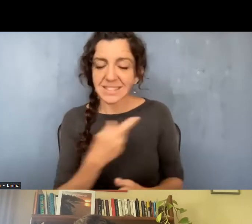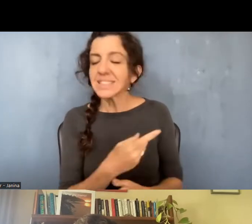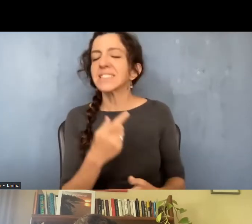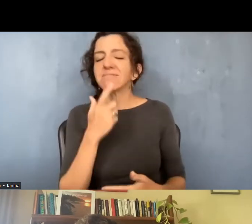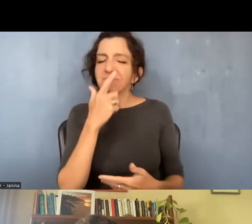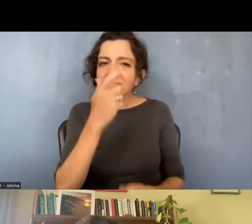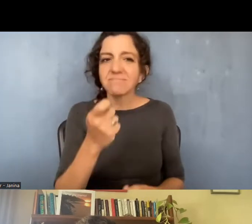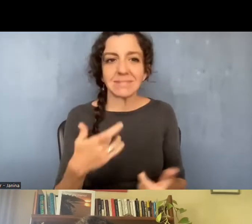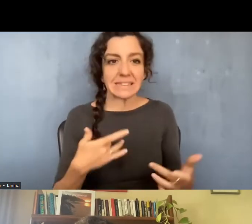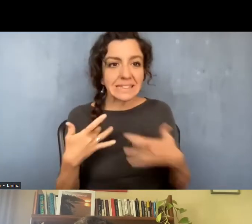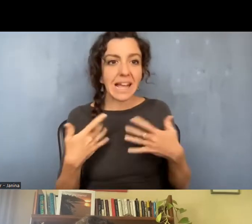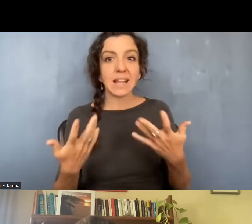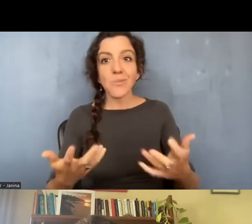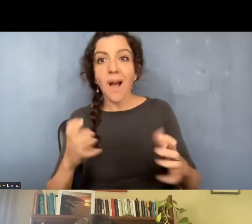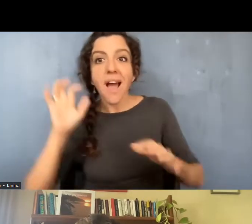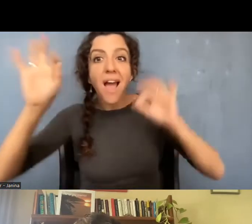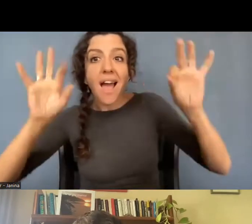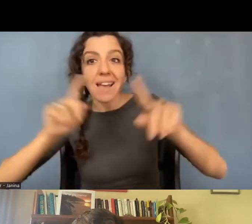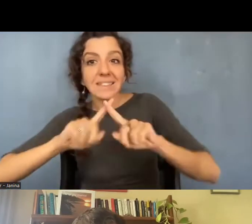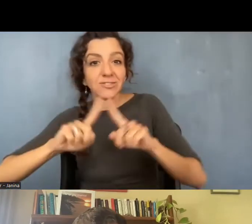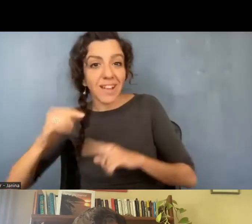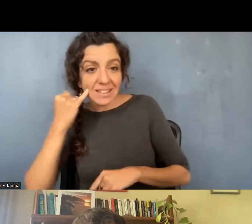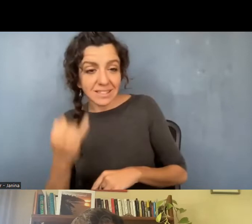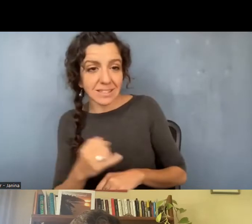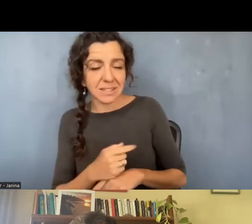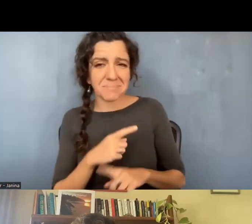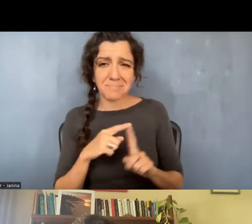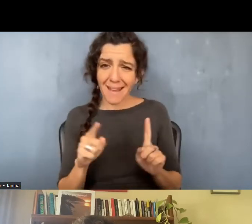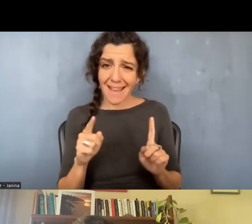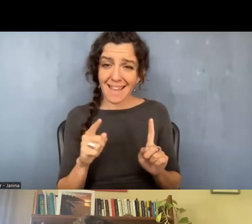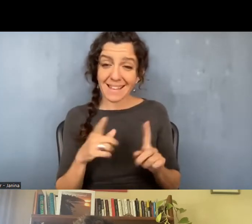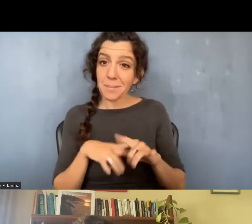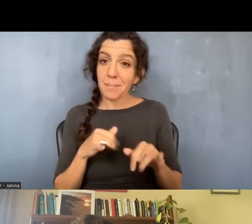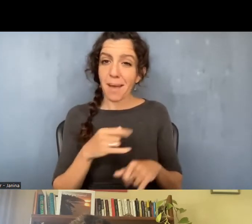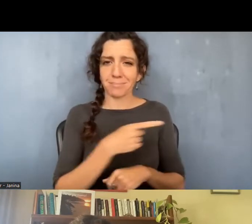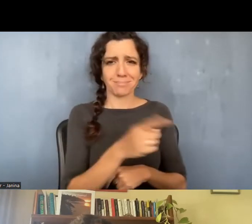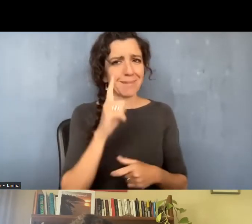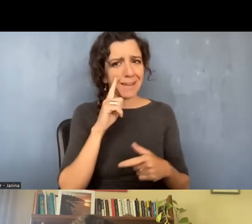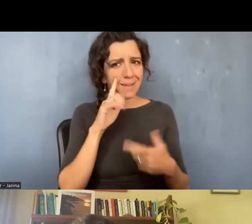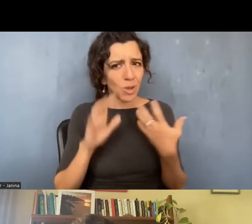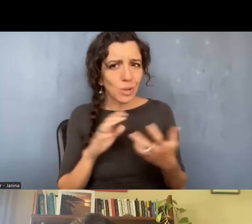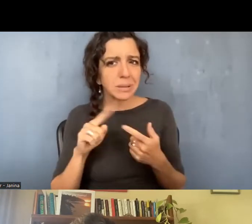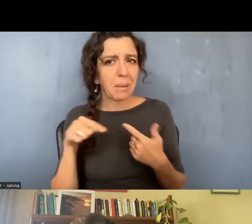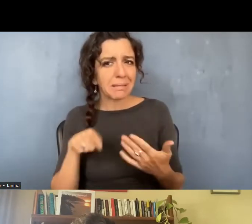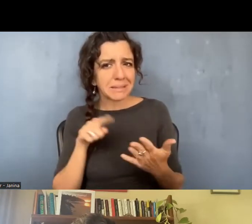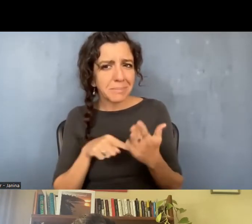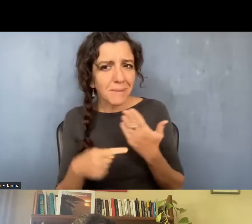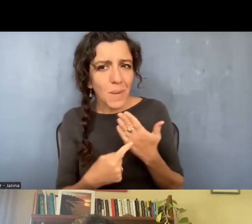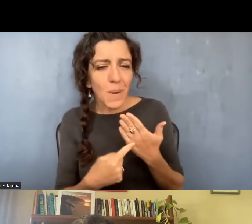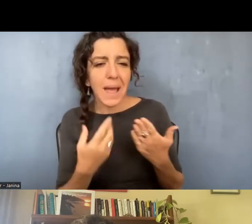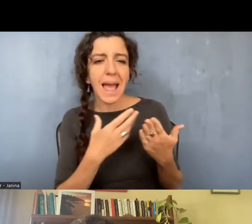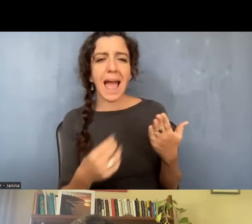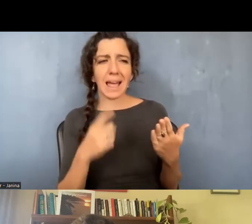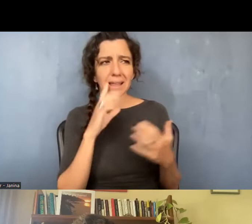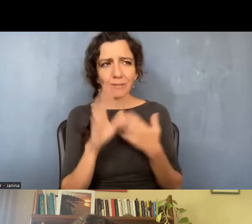to share ideas. But that said, they're confused about the metaphor and the general direction of the project.